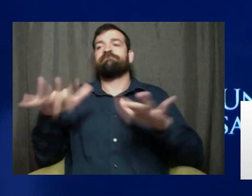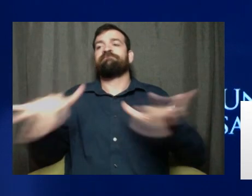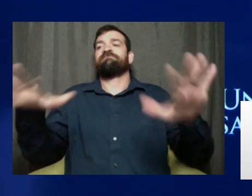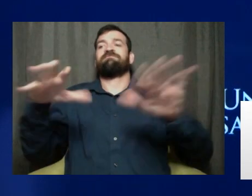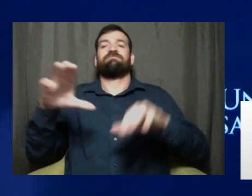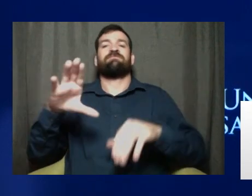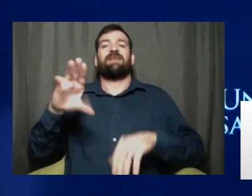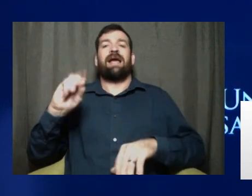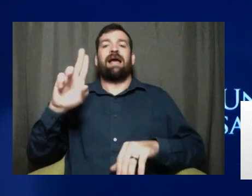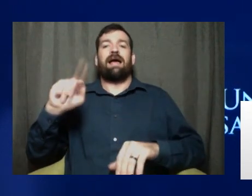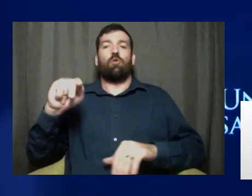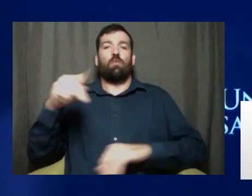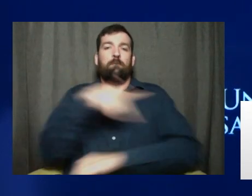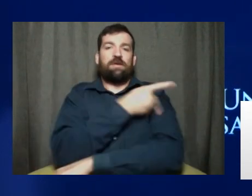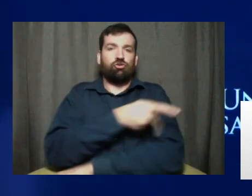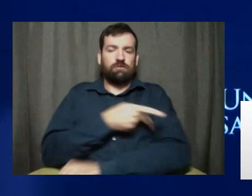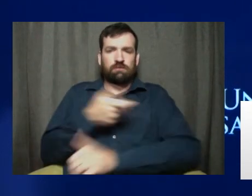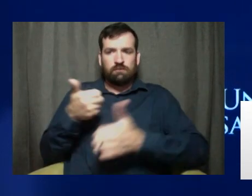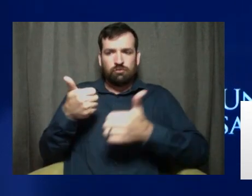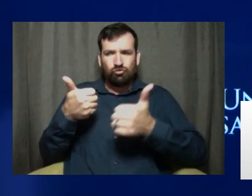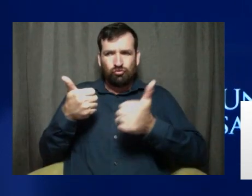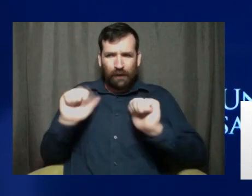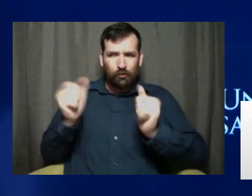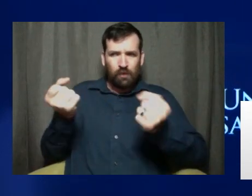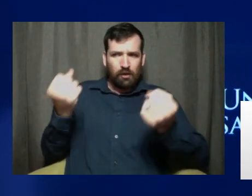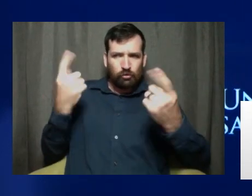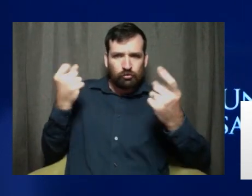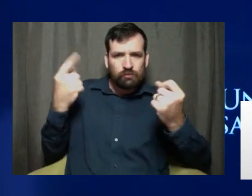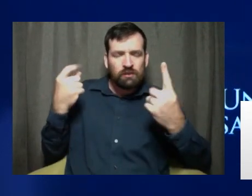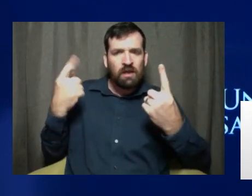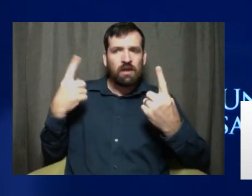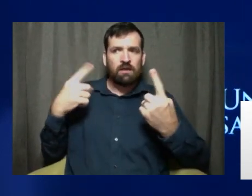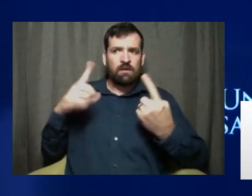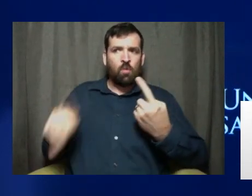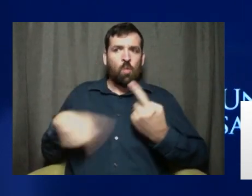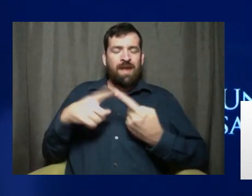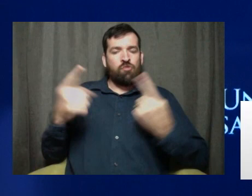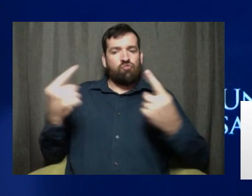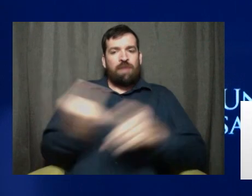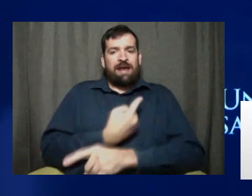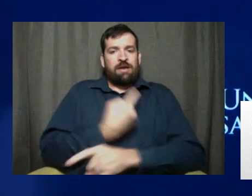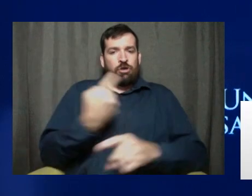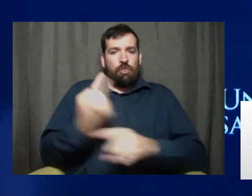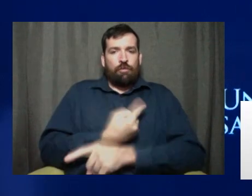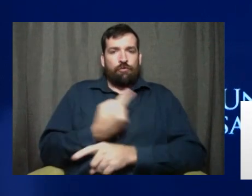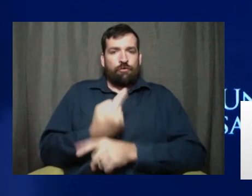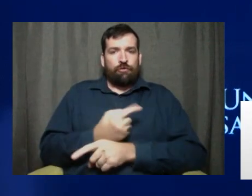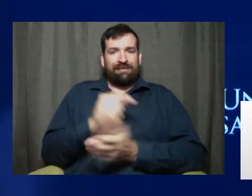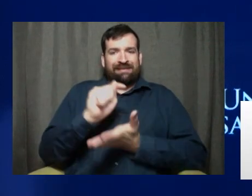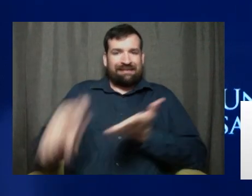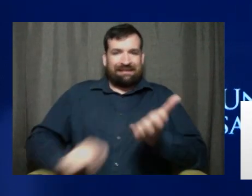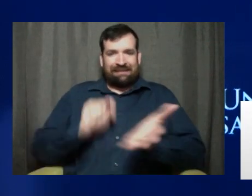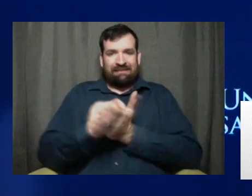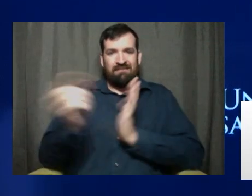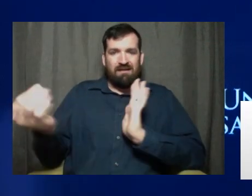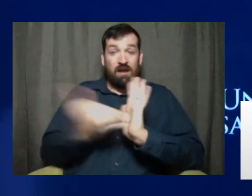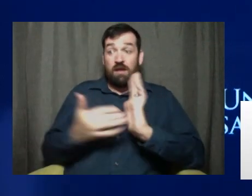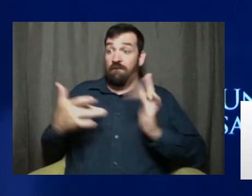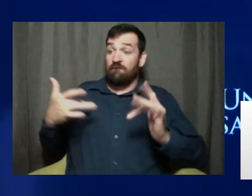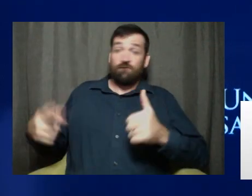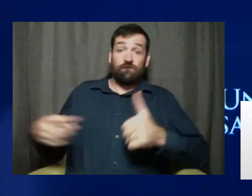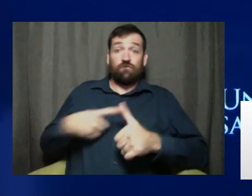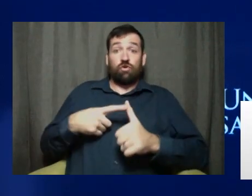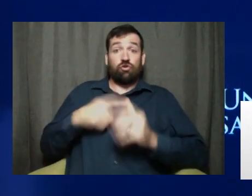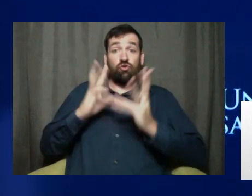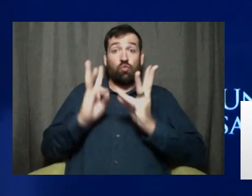setting, are still trying to understand a little bit of when do we get some regular seasonality, because the very first winter of the pandemic, flu